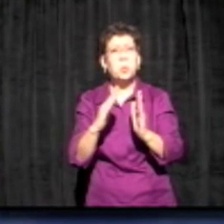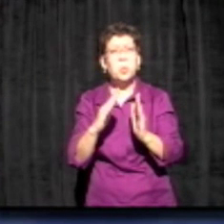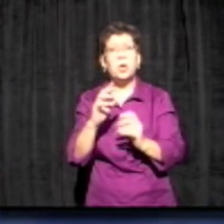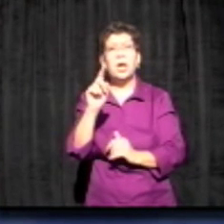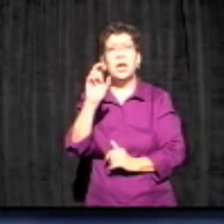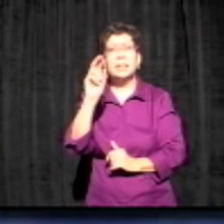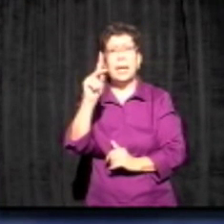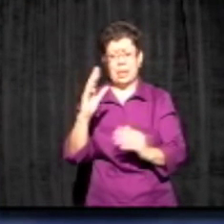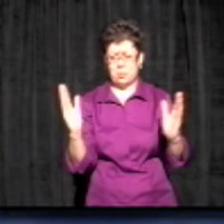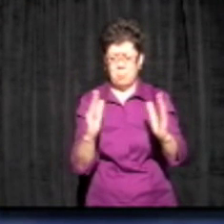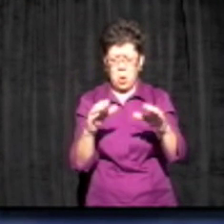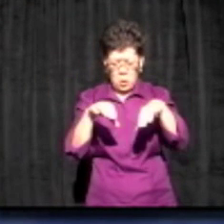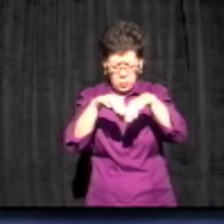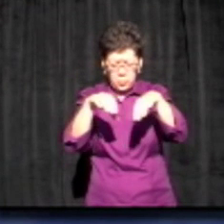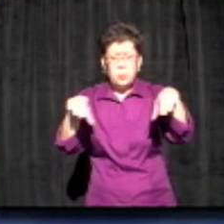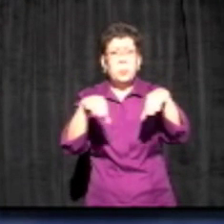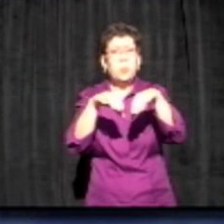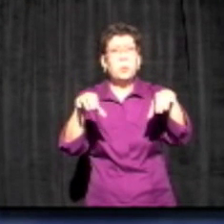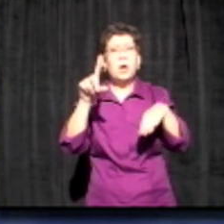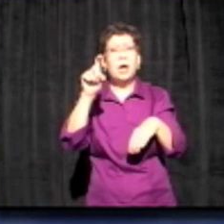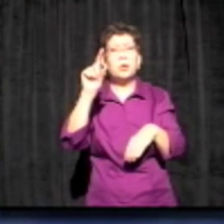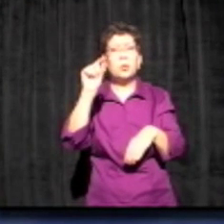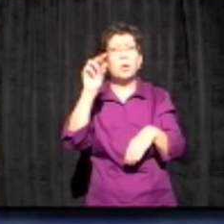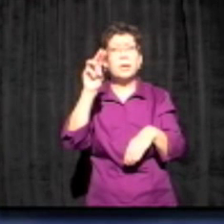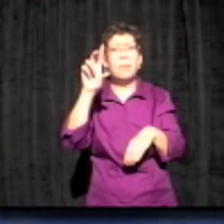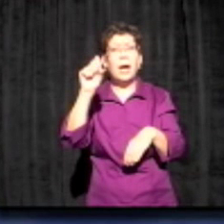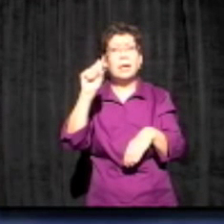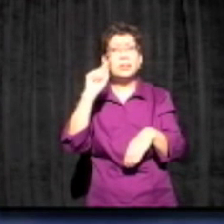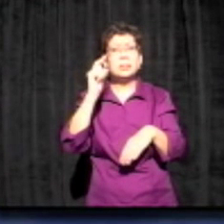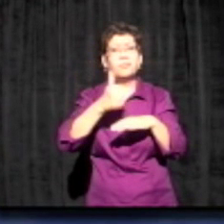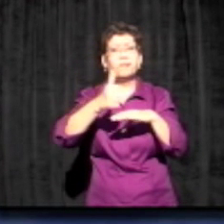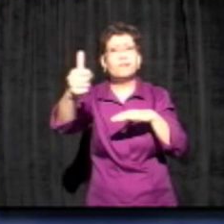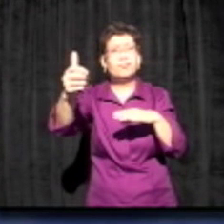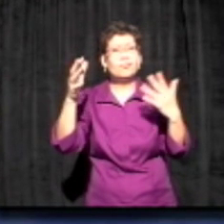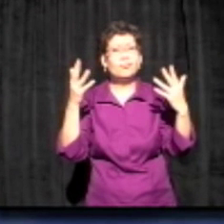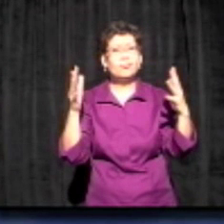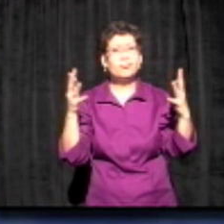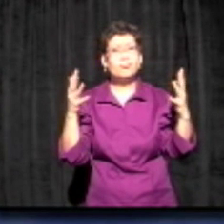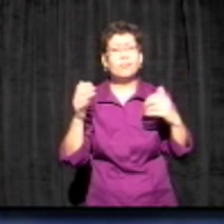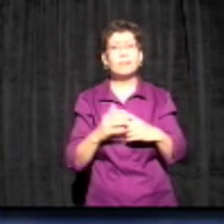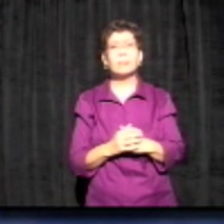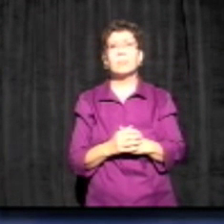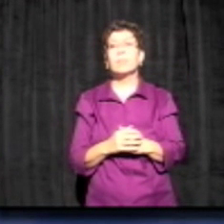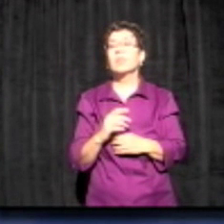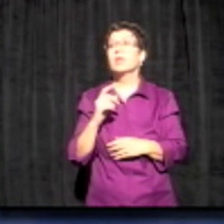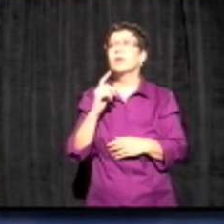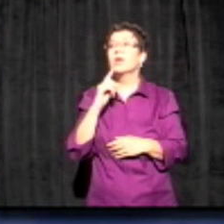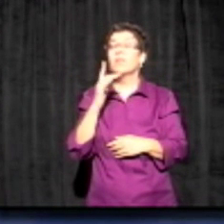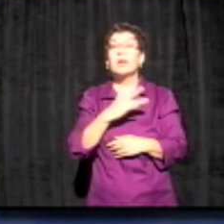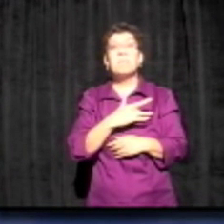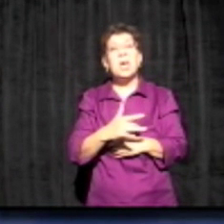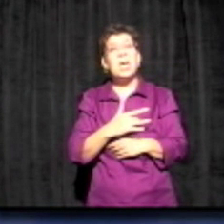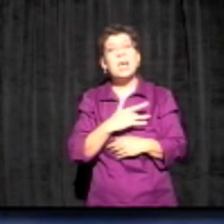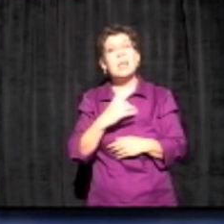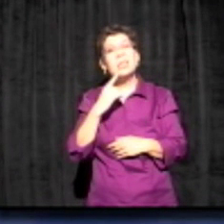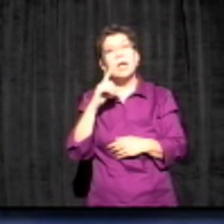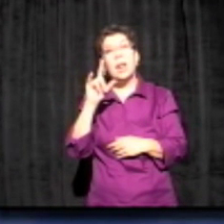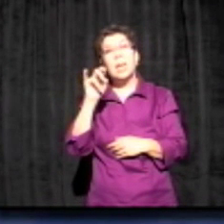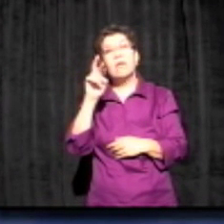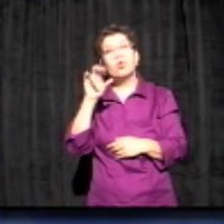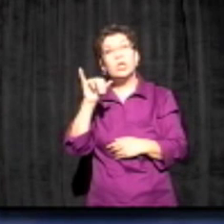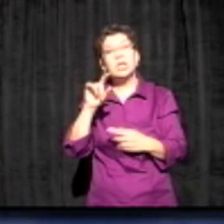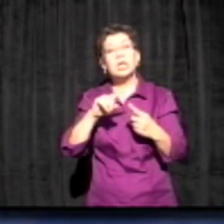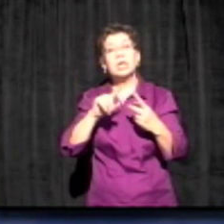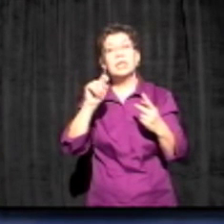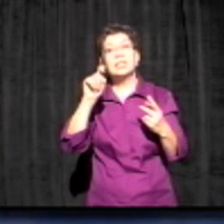small and provided for only 120 miles of range. In the normal duty cycle for a livery vehicle or taxi cab, or